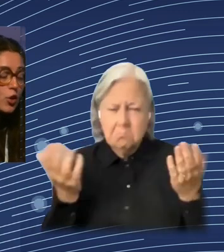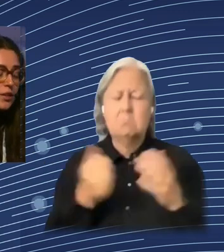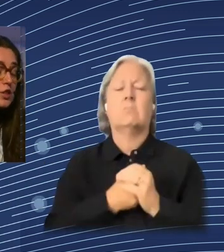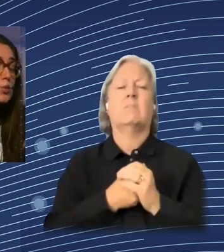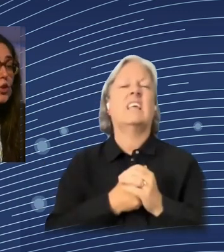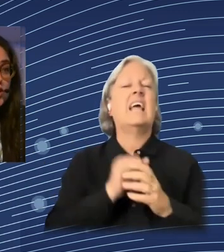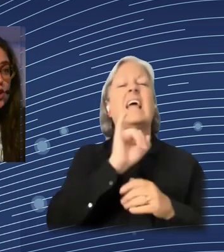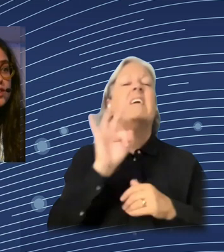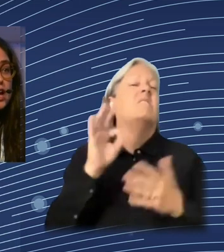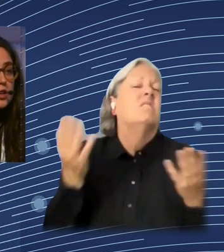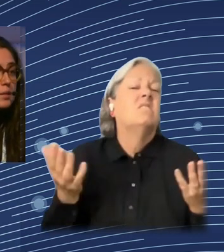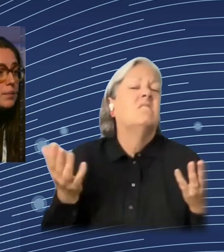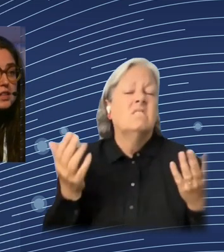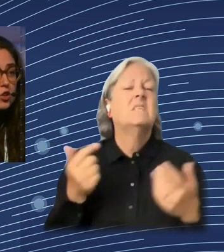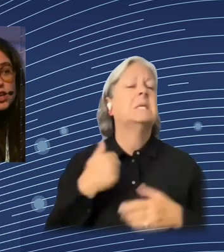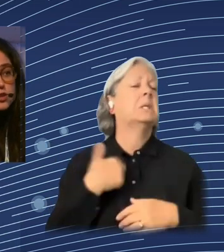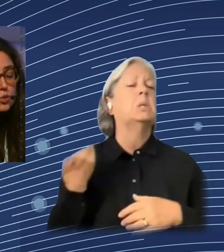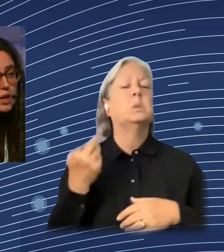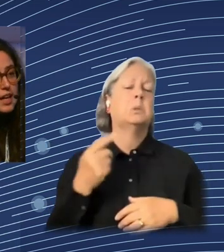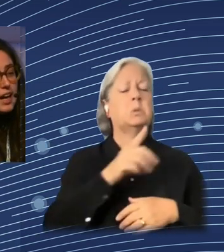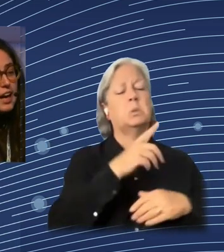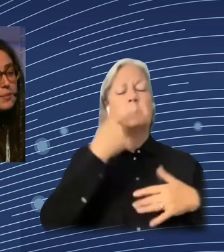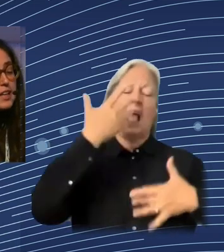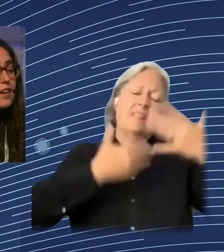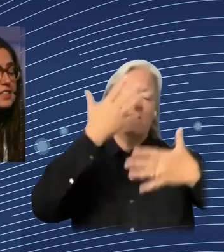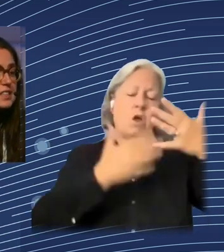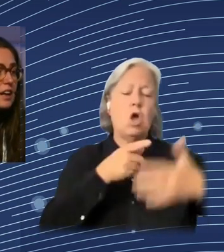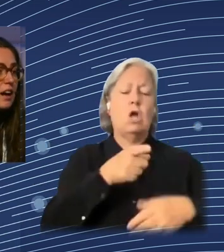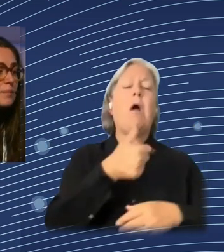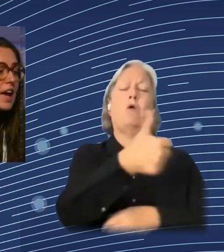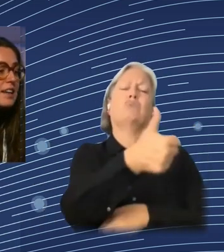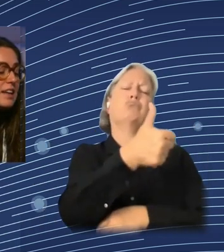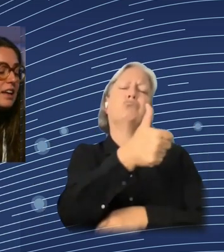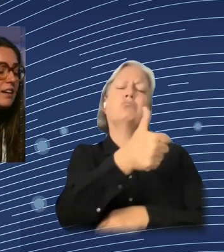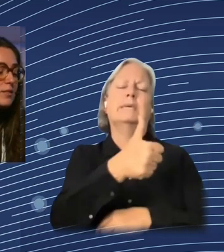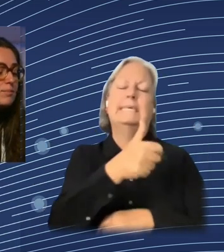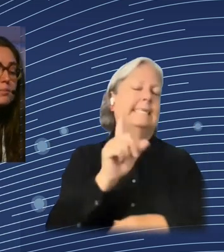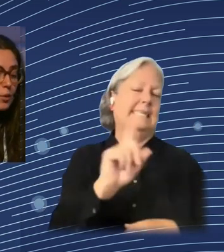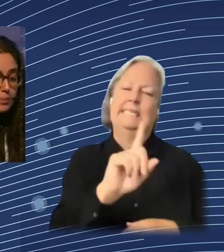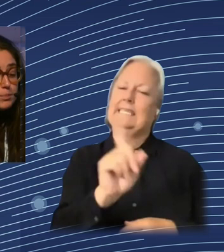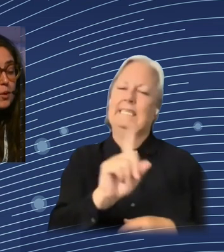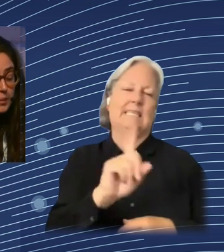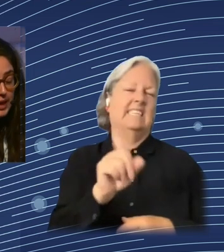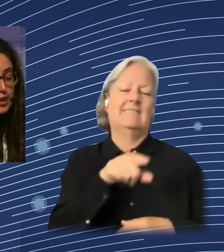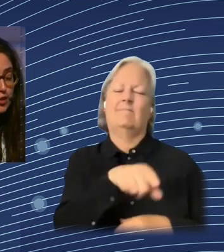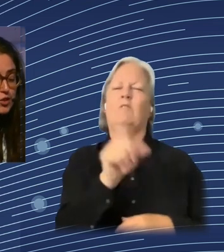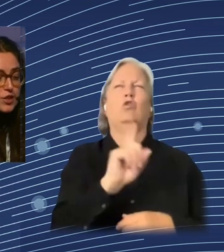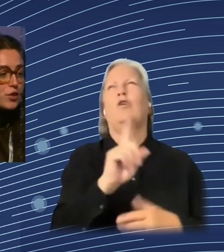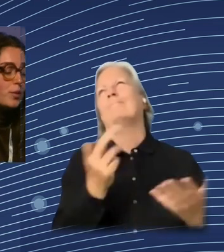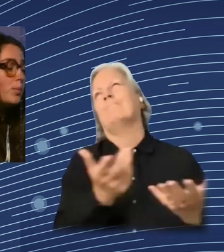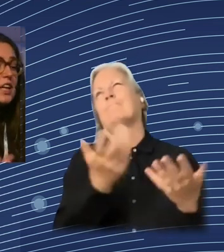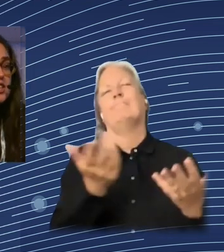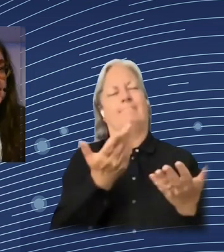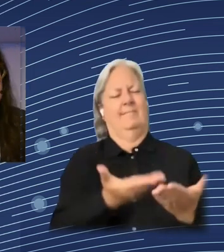the code, the source code of the algorithm is not going to give us any probably any concerns